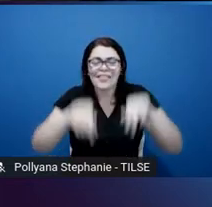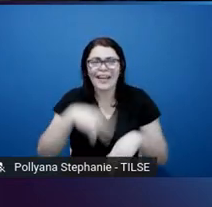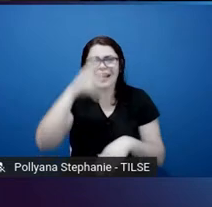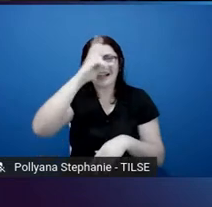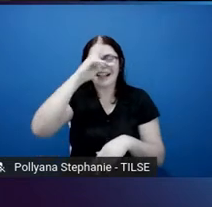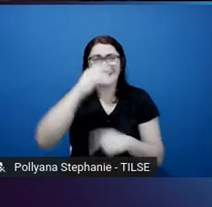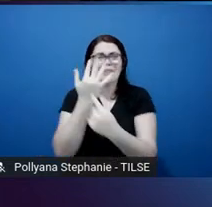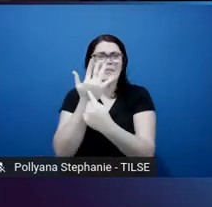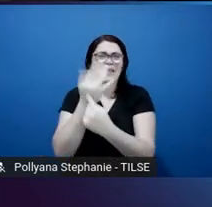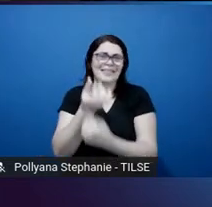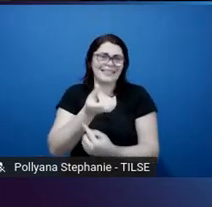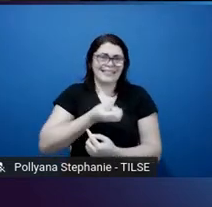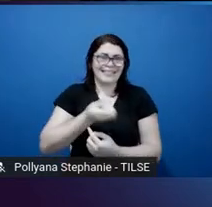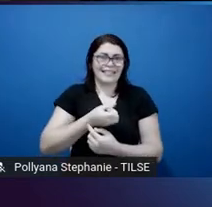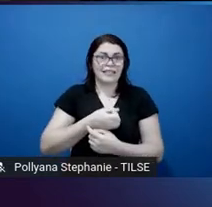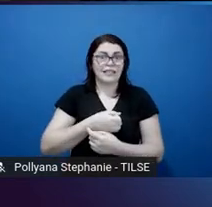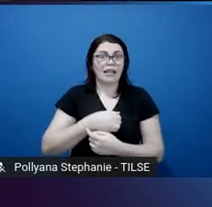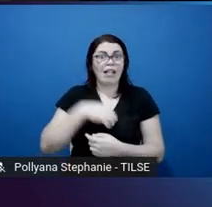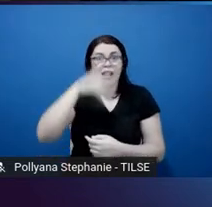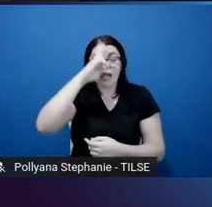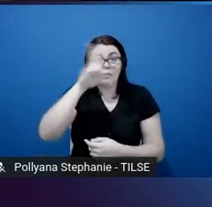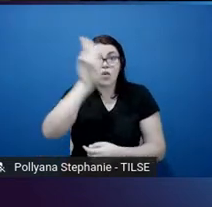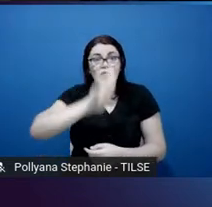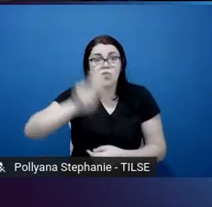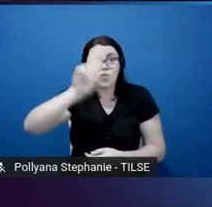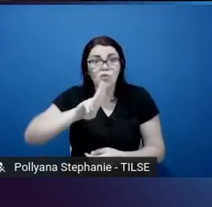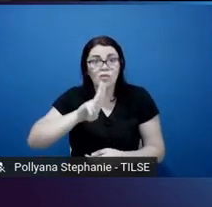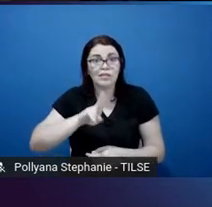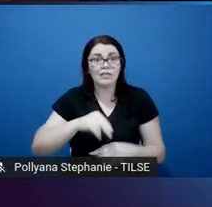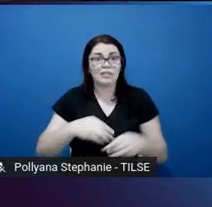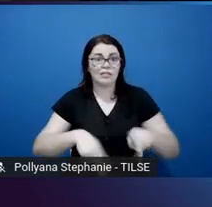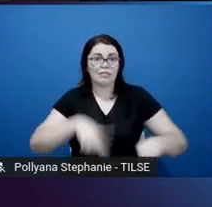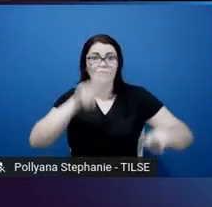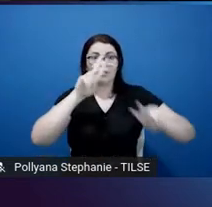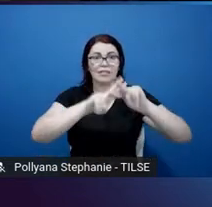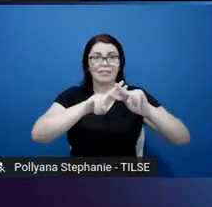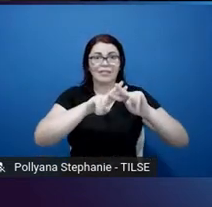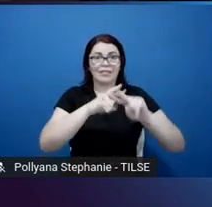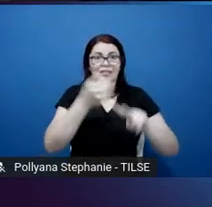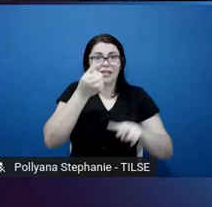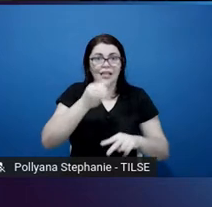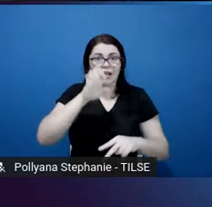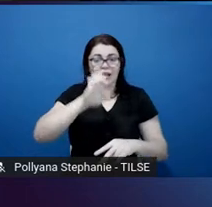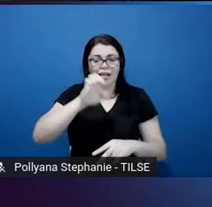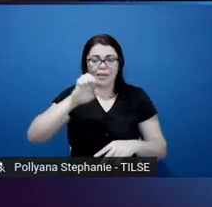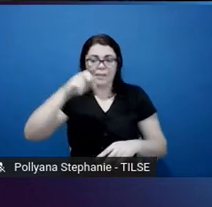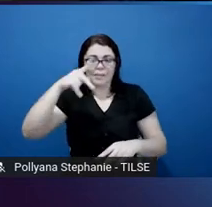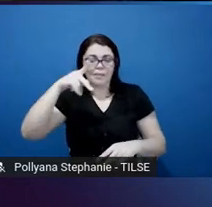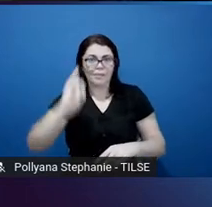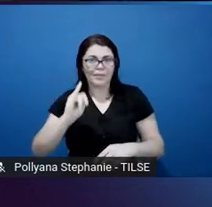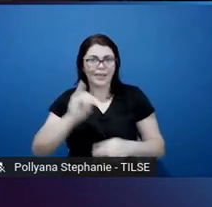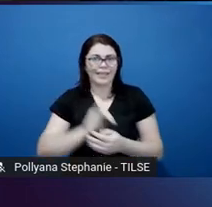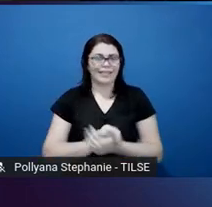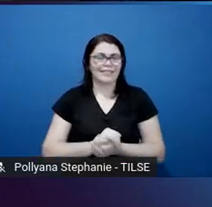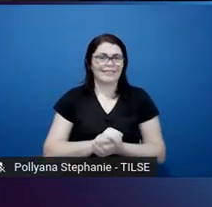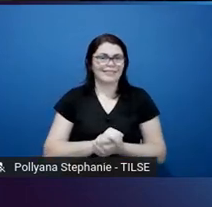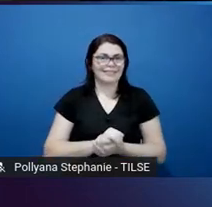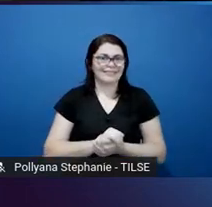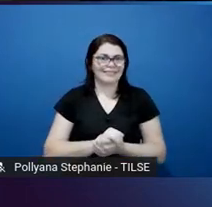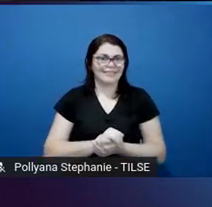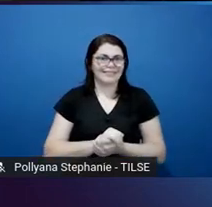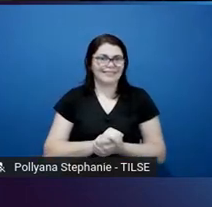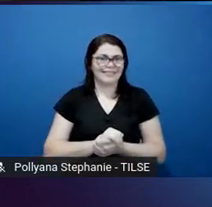to use our hashtag 6EPPI and tag us at @UFPB. Now